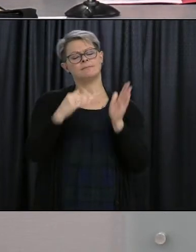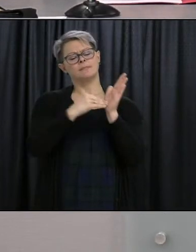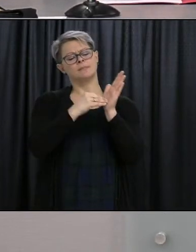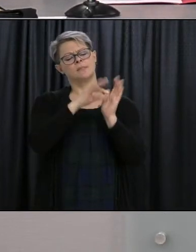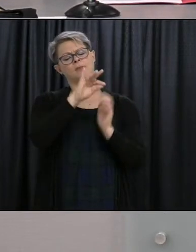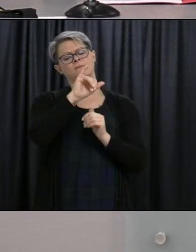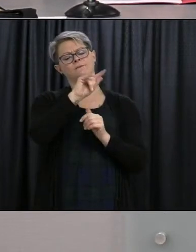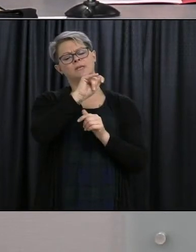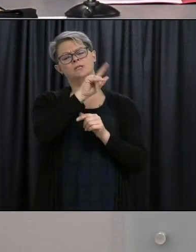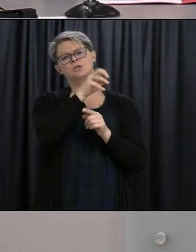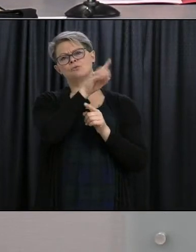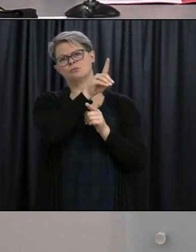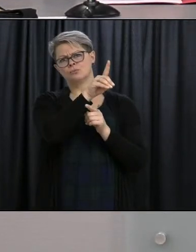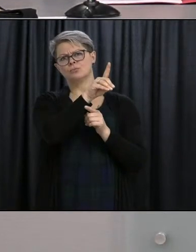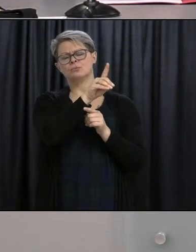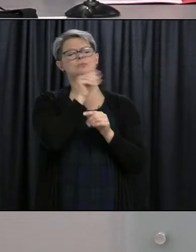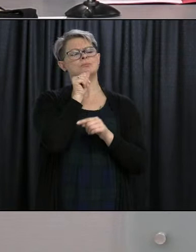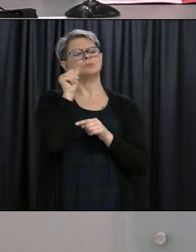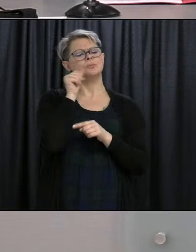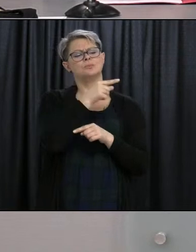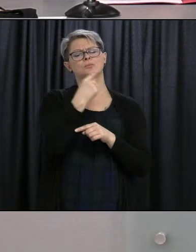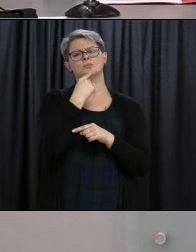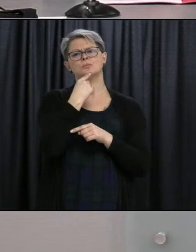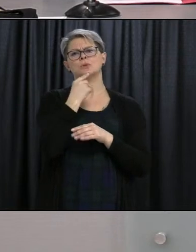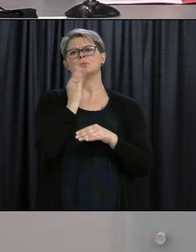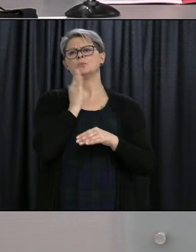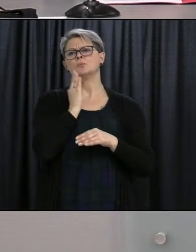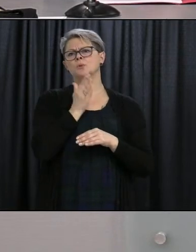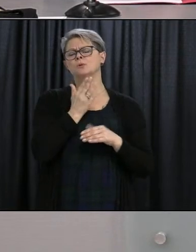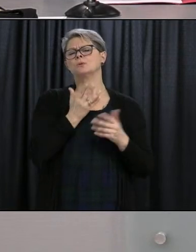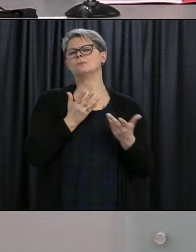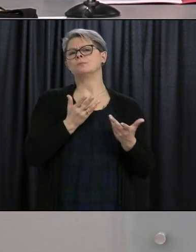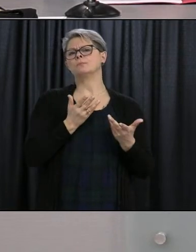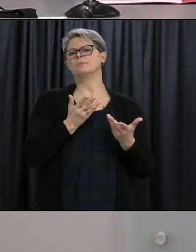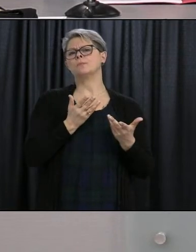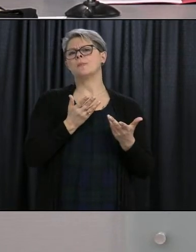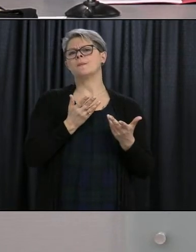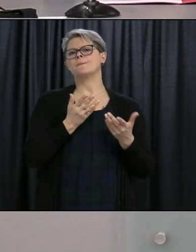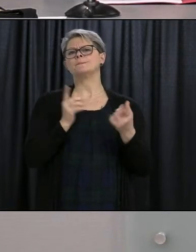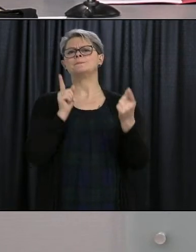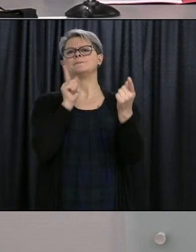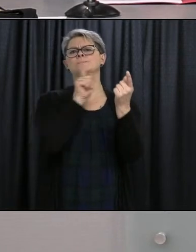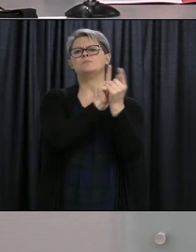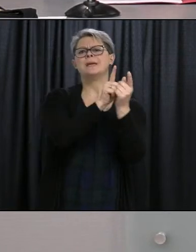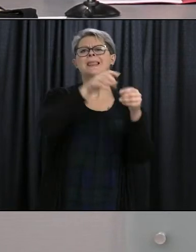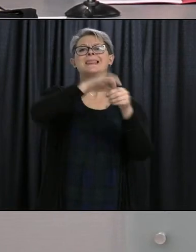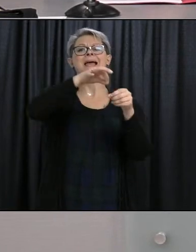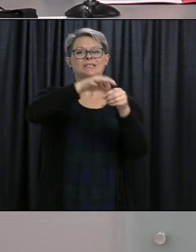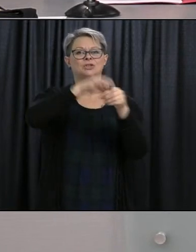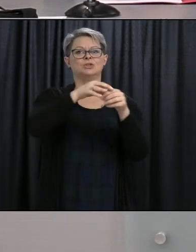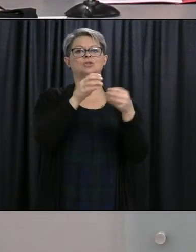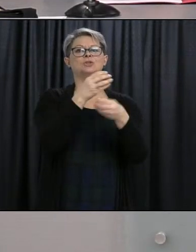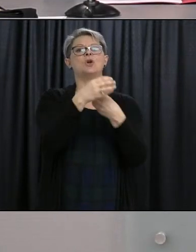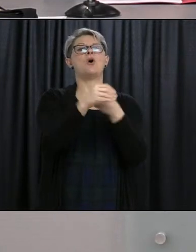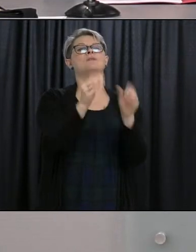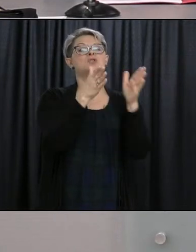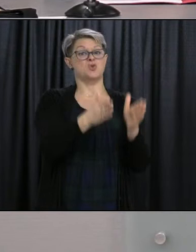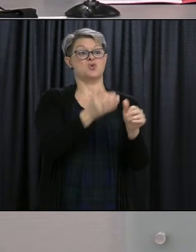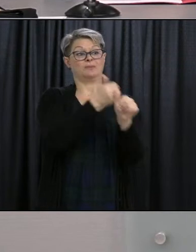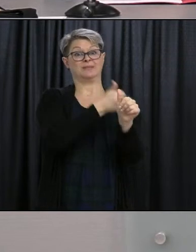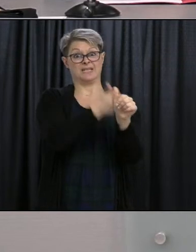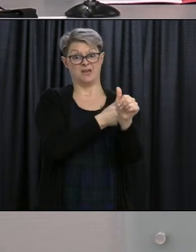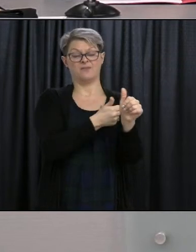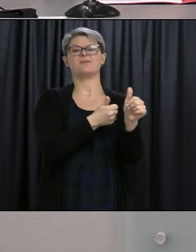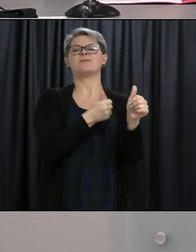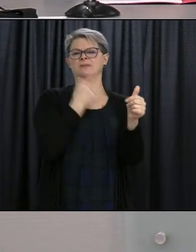Fitzgerald, yesterday you said you were going to be meeting with Mr. Chalk to discuss the community spread and the